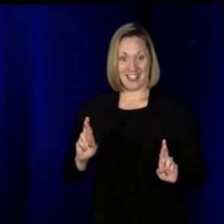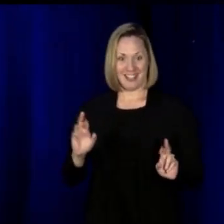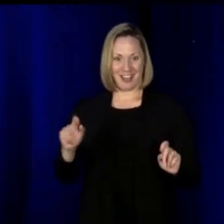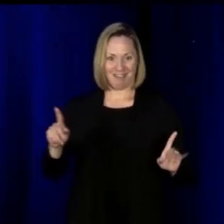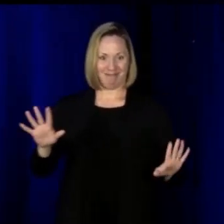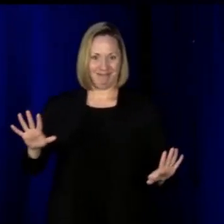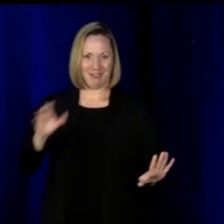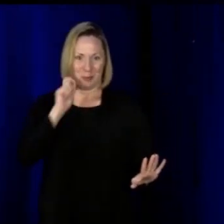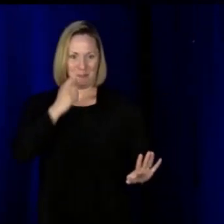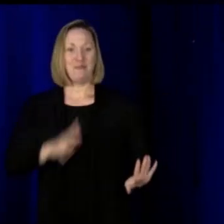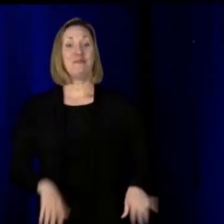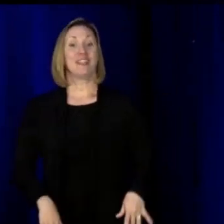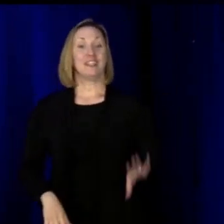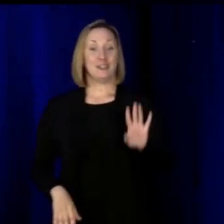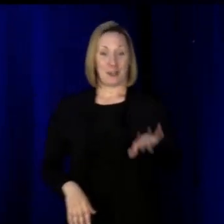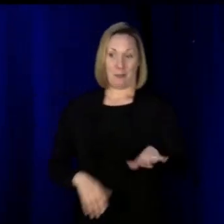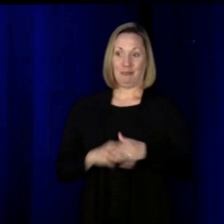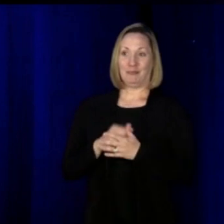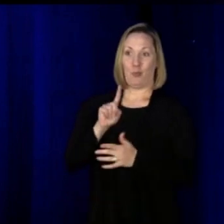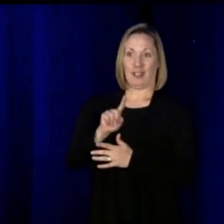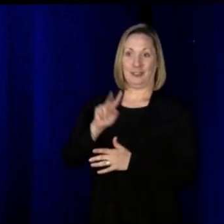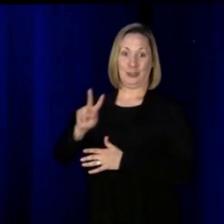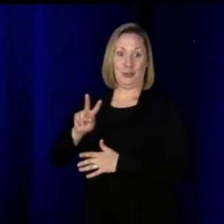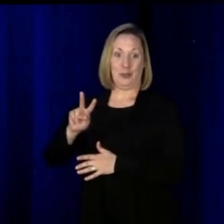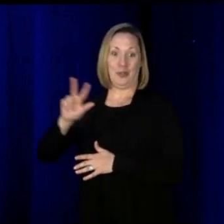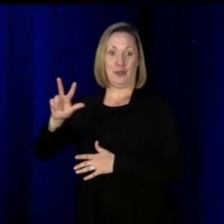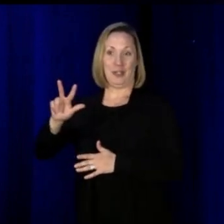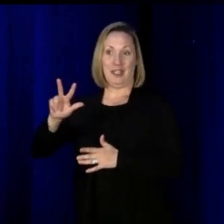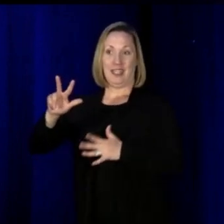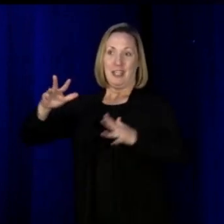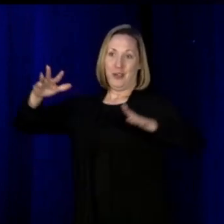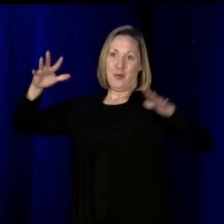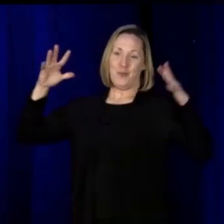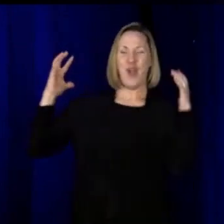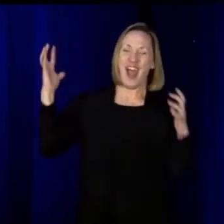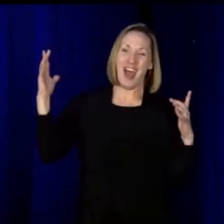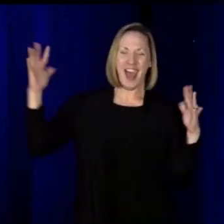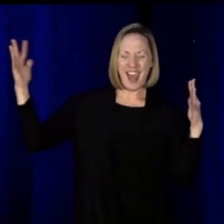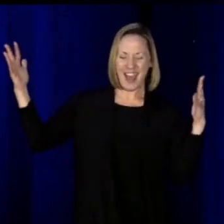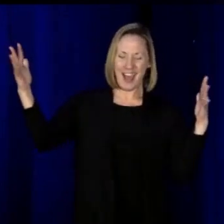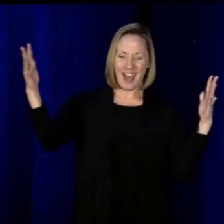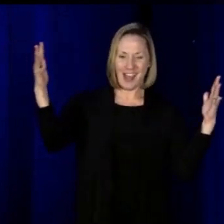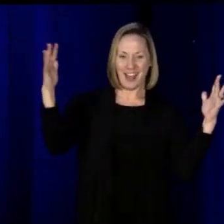okay? Cool. So, 1, 2, 3.